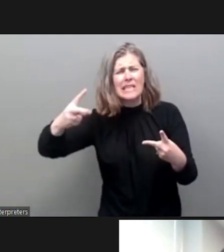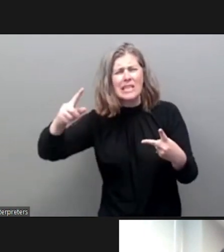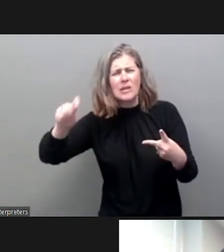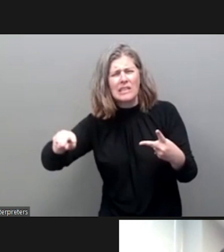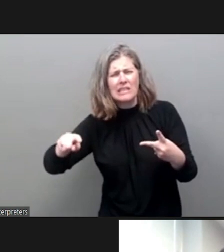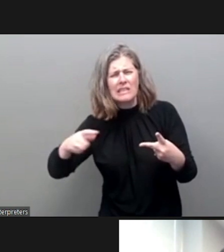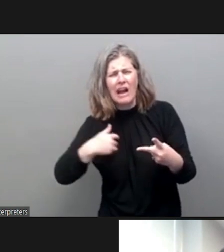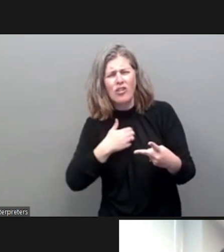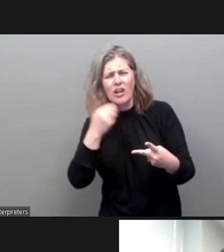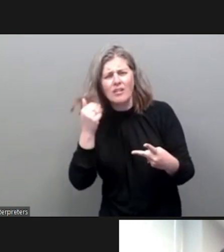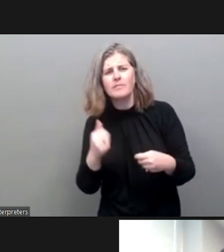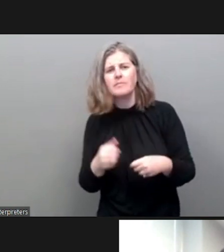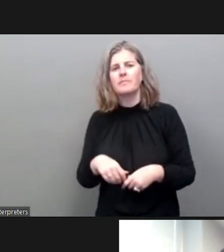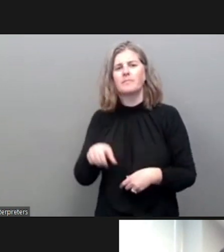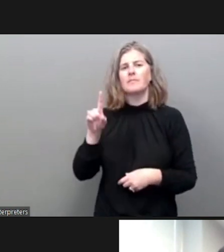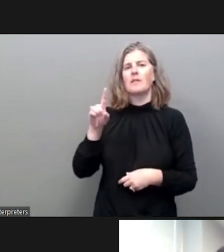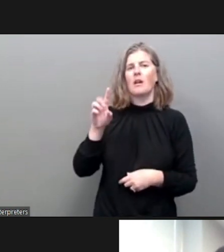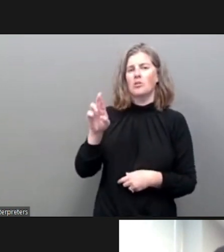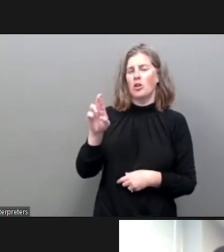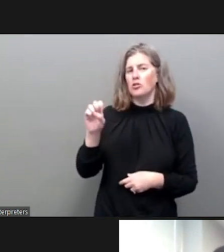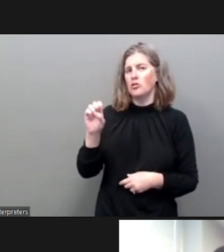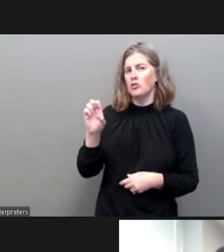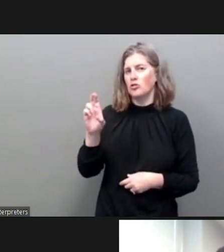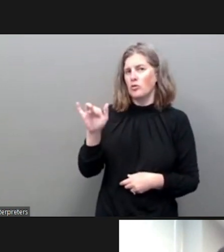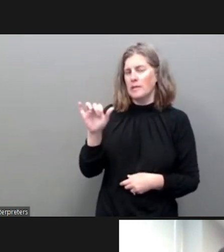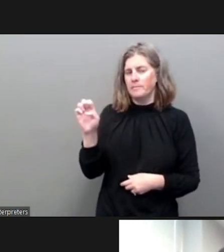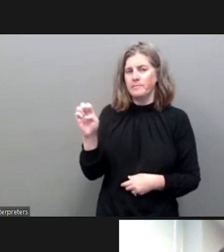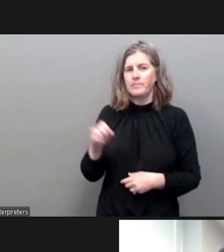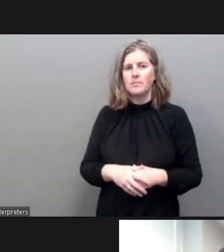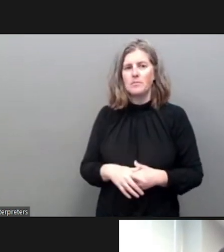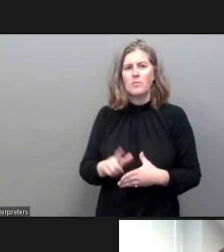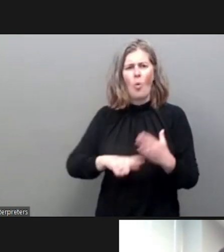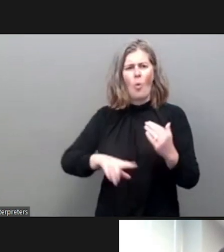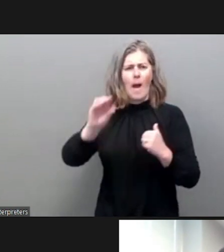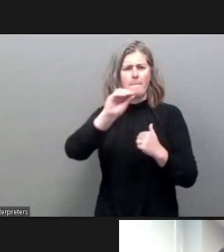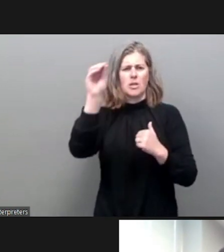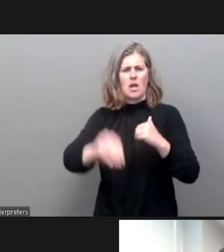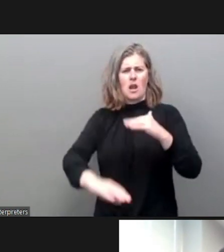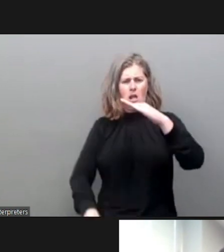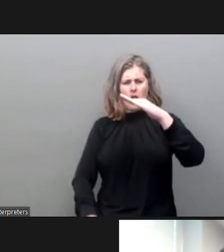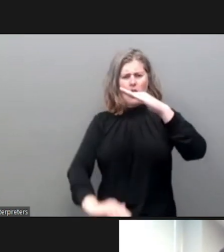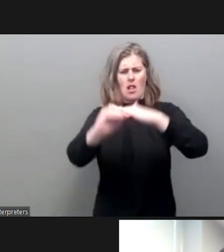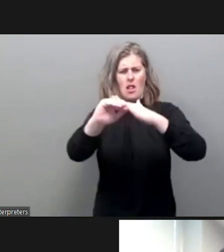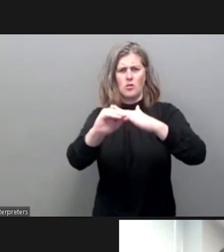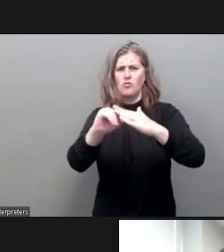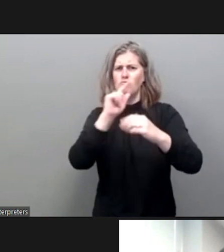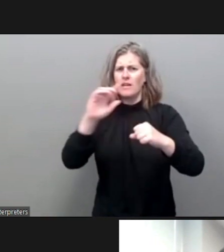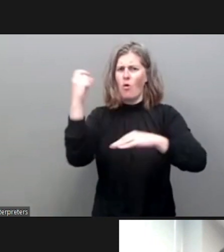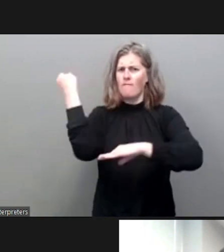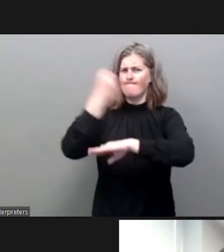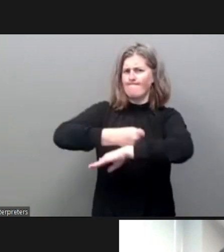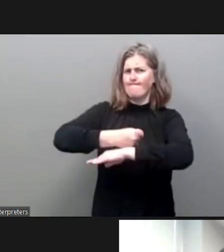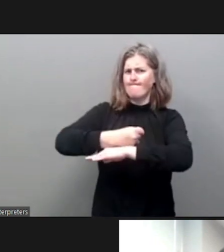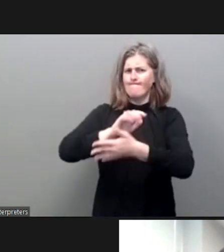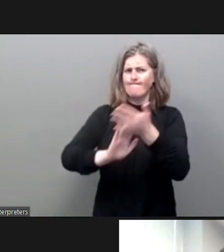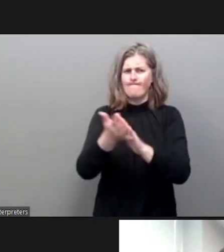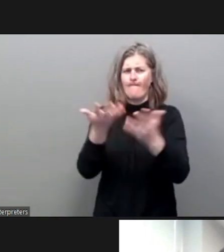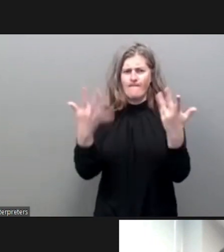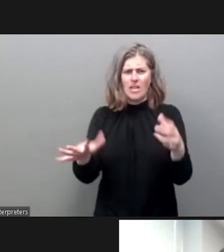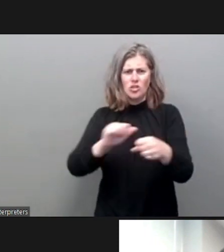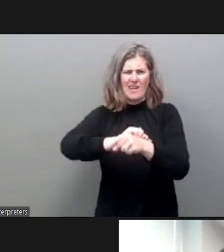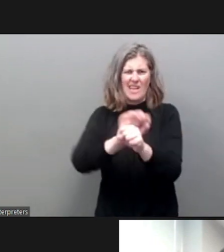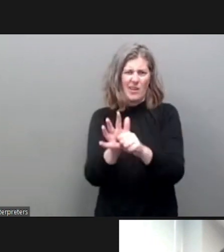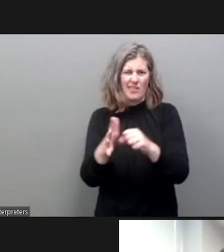anyone? I can start on that one. It was just sort of, what percent of people would have to be vaccinated to really just shut this thing down?